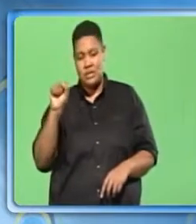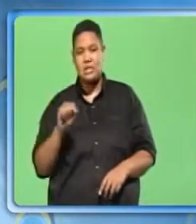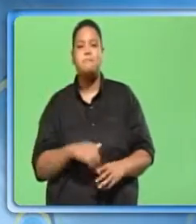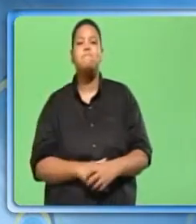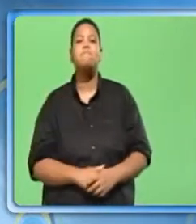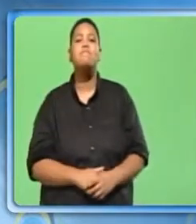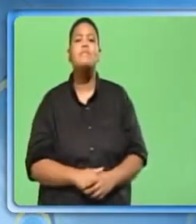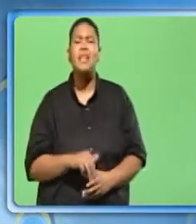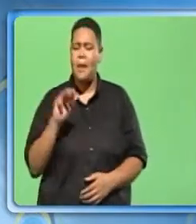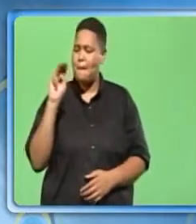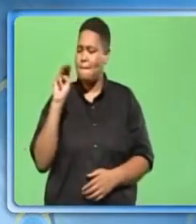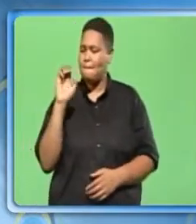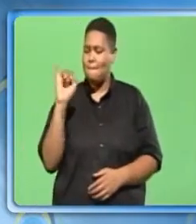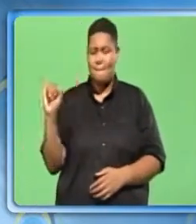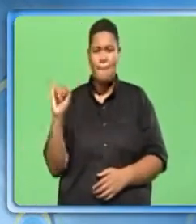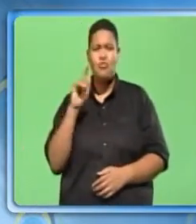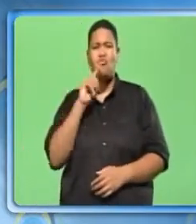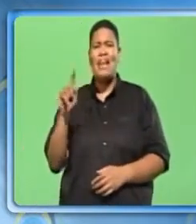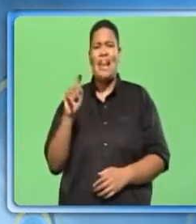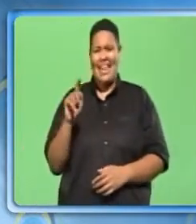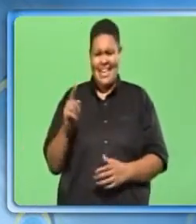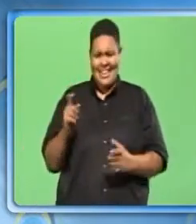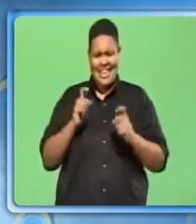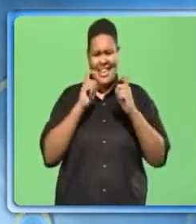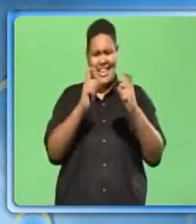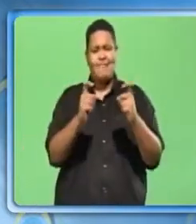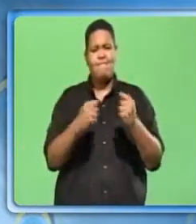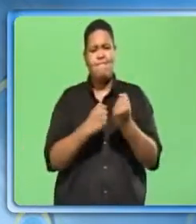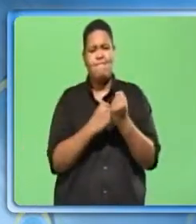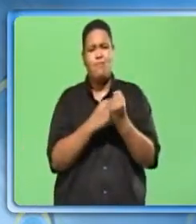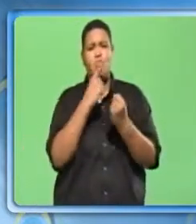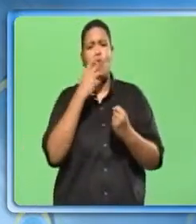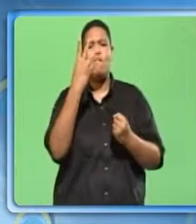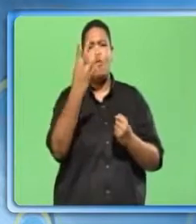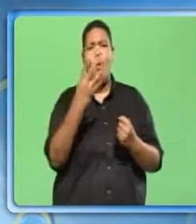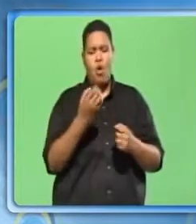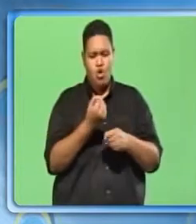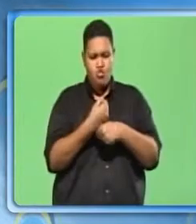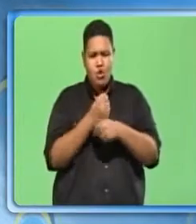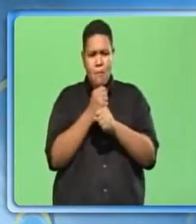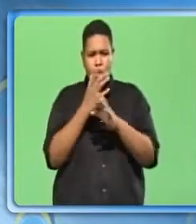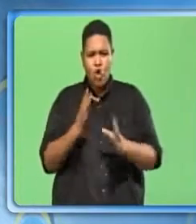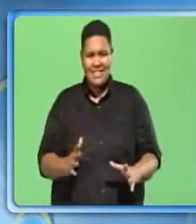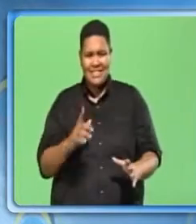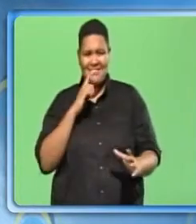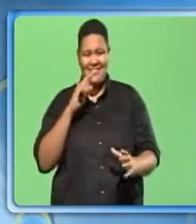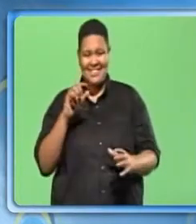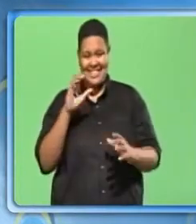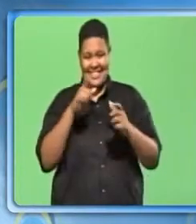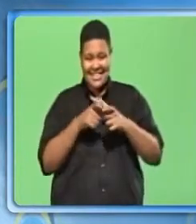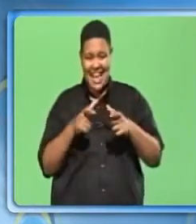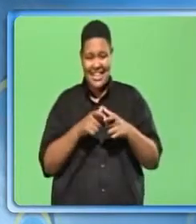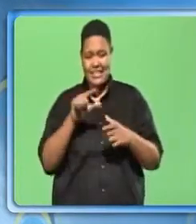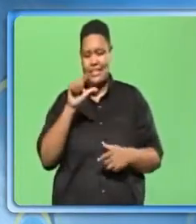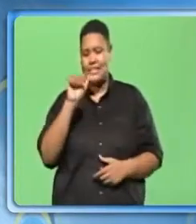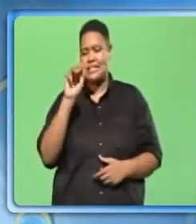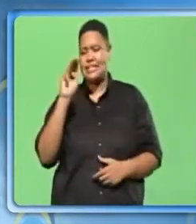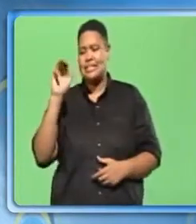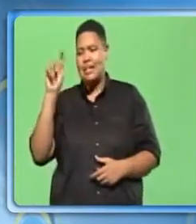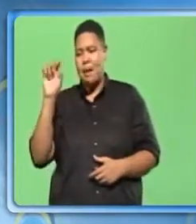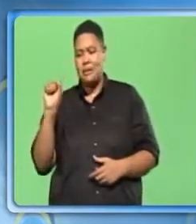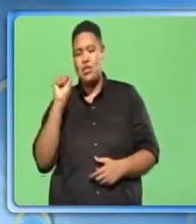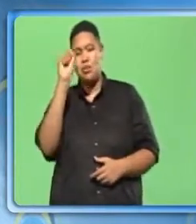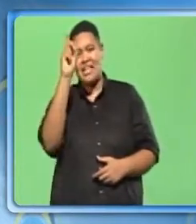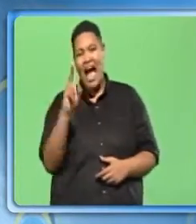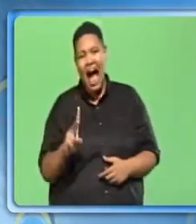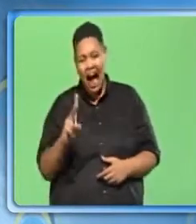Meiosis is a type of nuclear division that gives rise to 4 reproductive cells. Gametes, each with half the chromosome number of